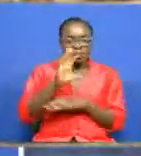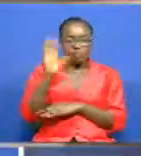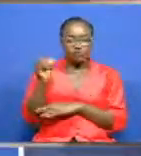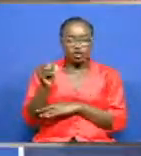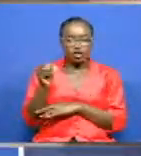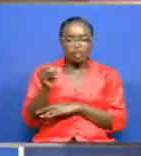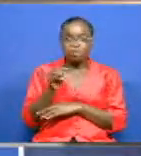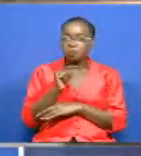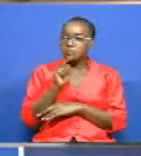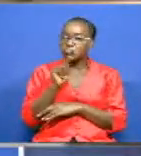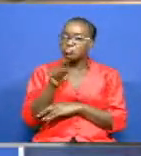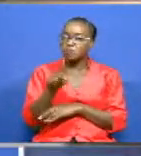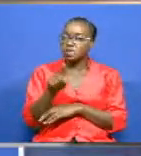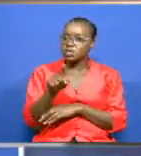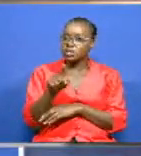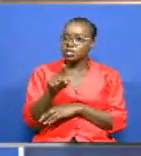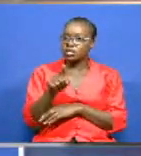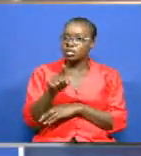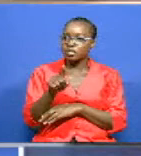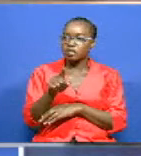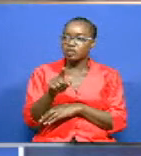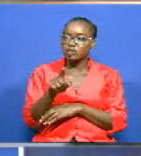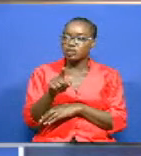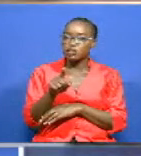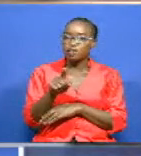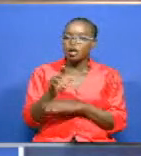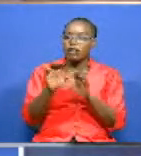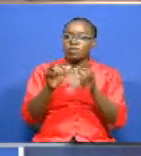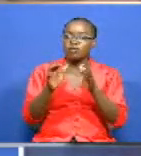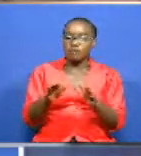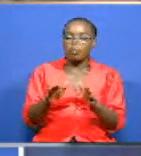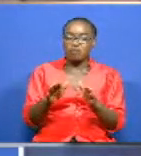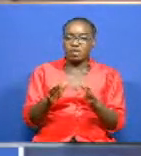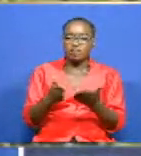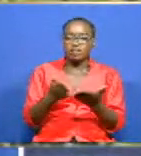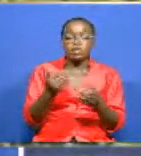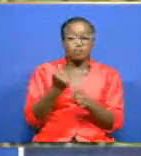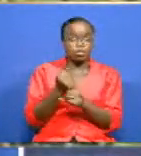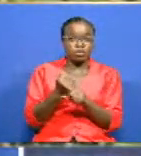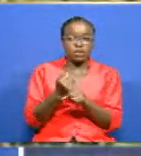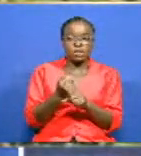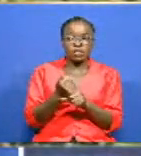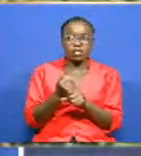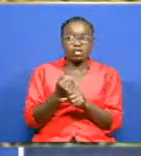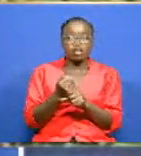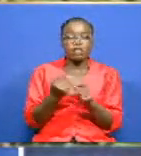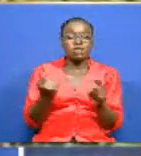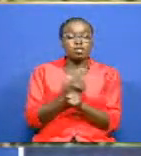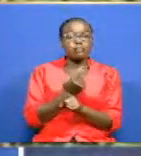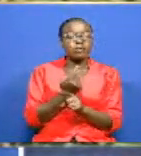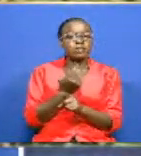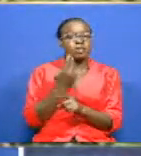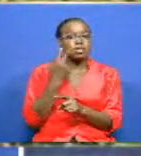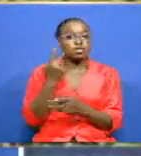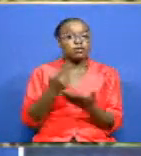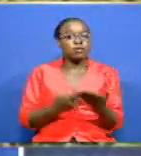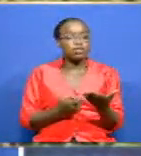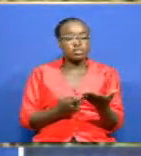bollworm pest, boosting cotton production. Farmers say this is working. Tofauti ile nimeona ni kwamba